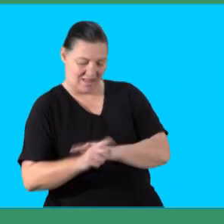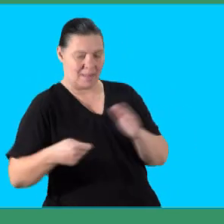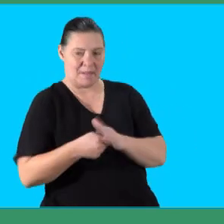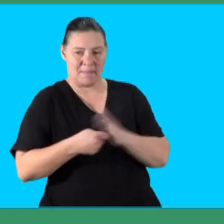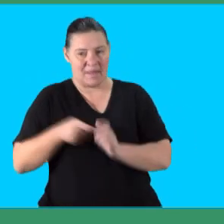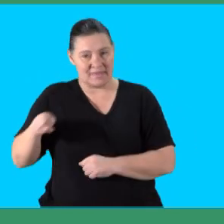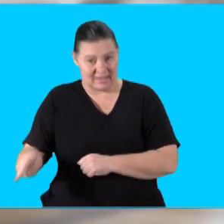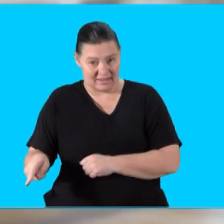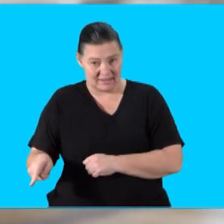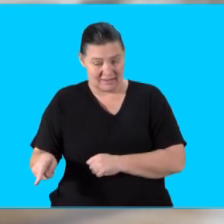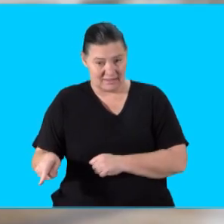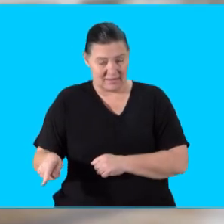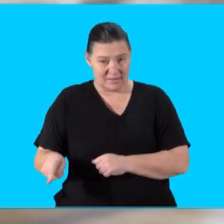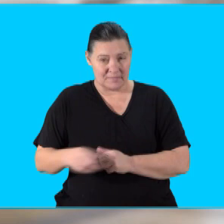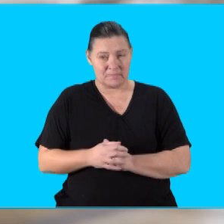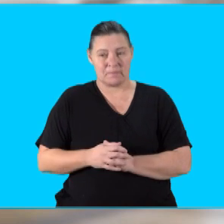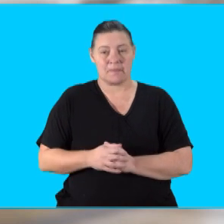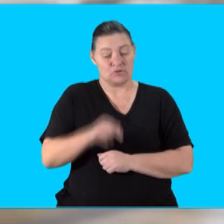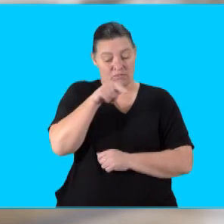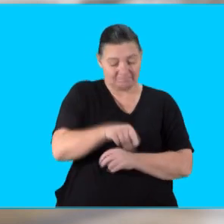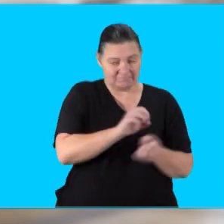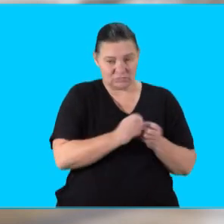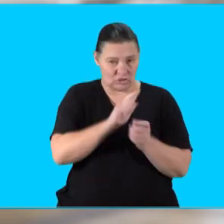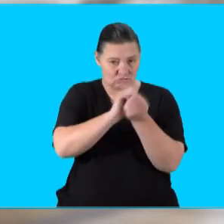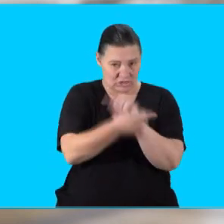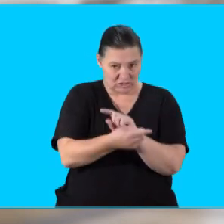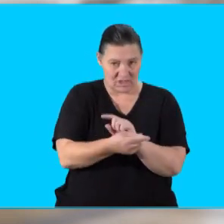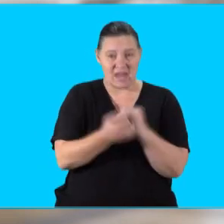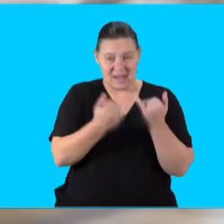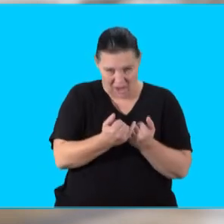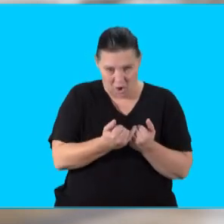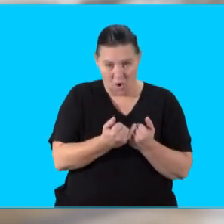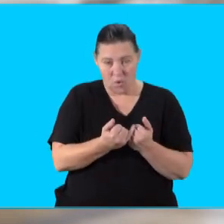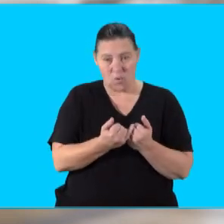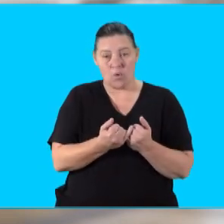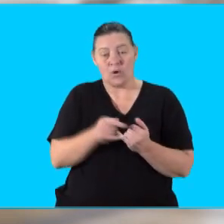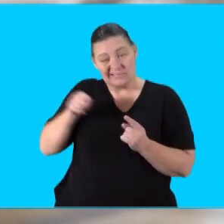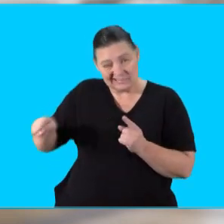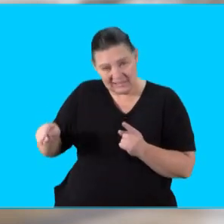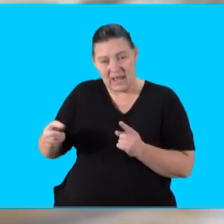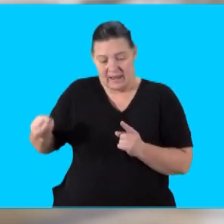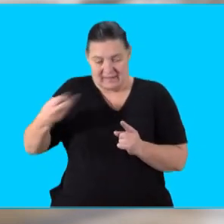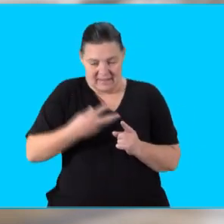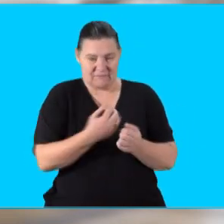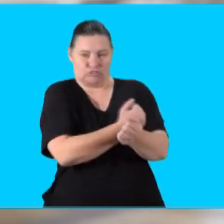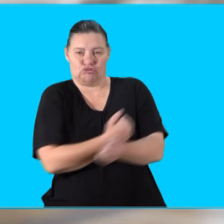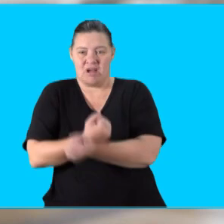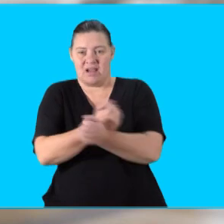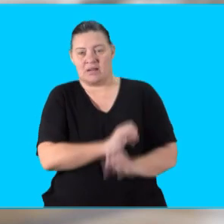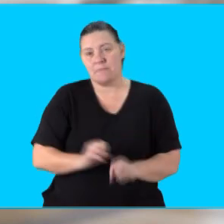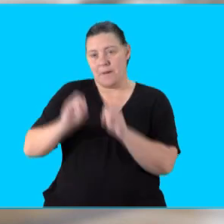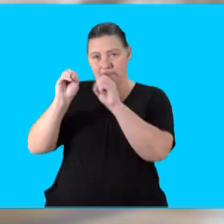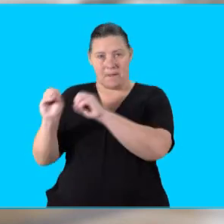changed products that were transformed in the secondary sector, now they are being transported by the tertiary sector in